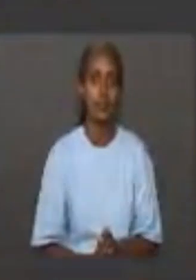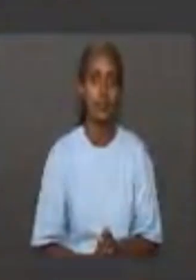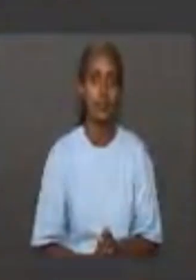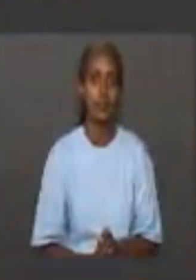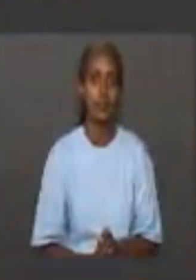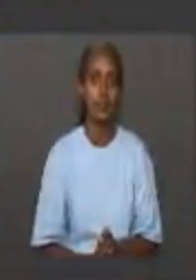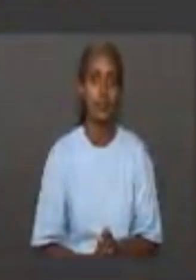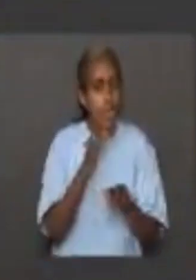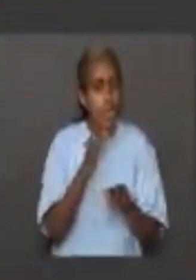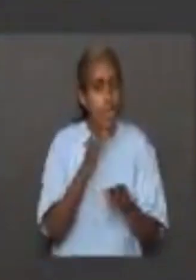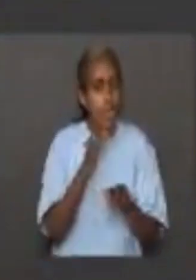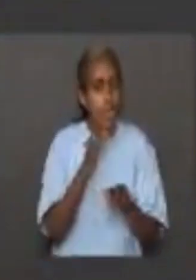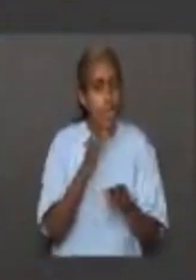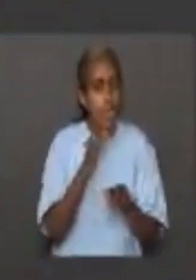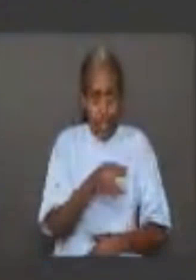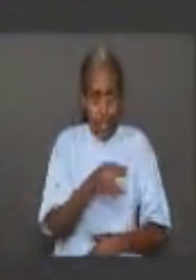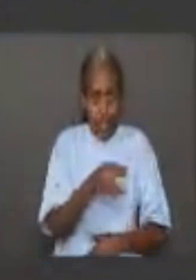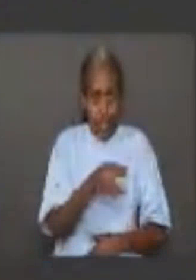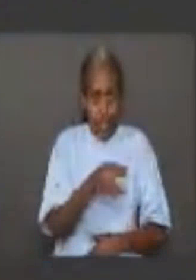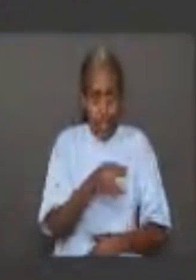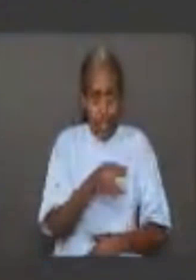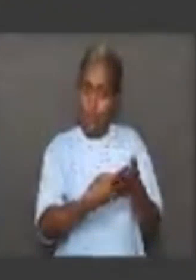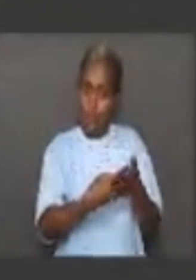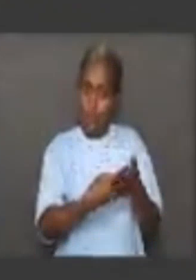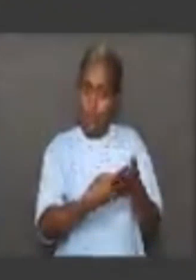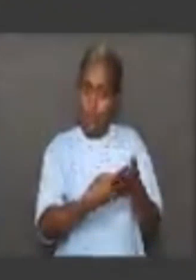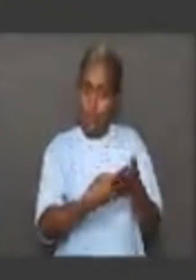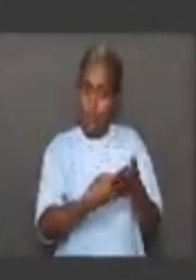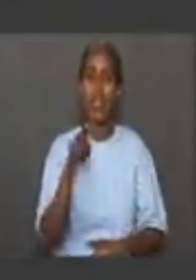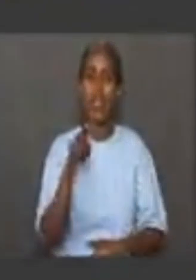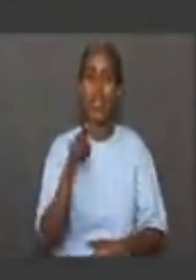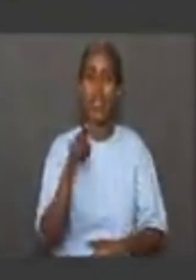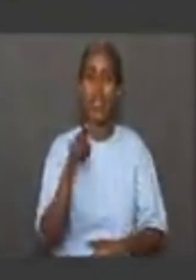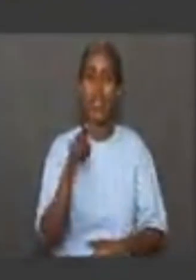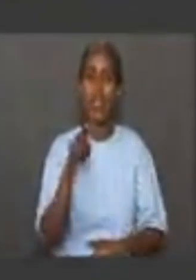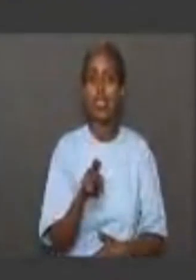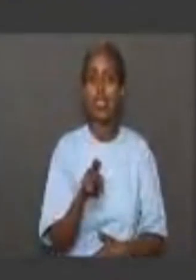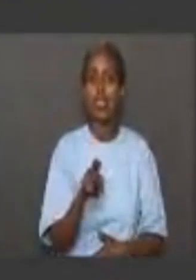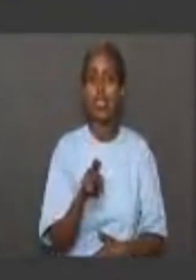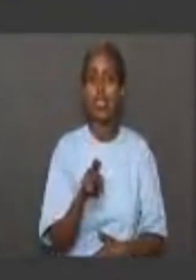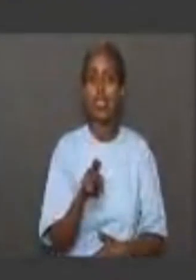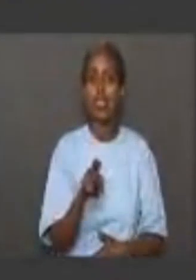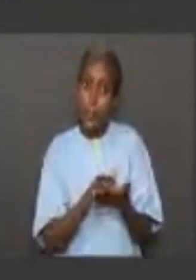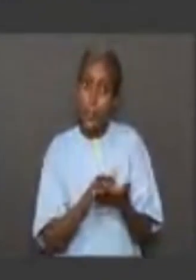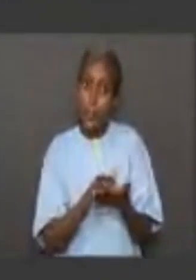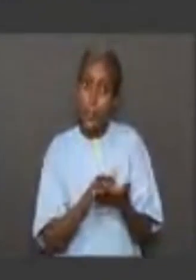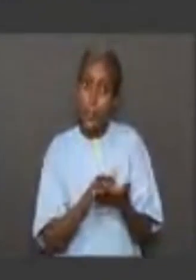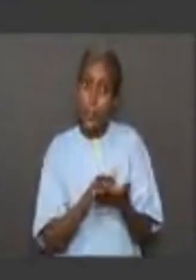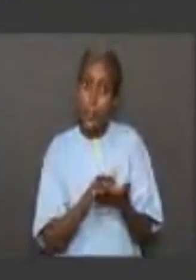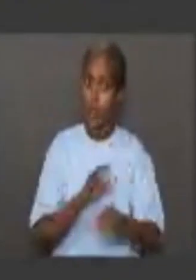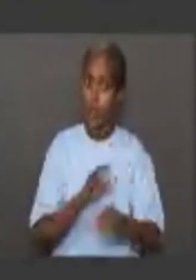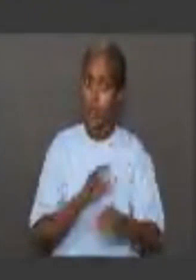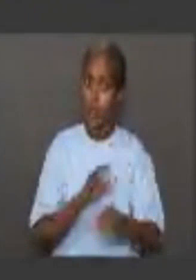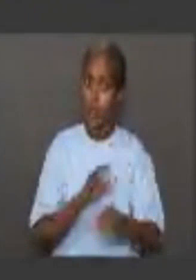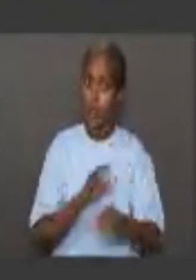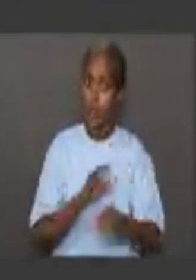Construct a table of values of x between 0 and